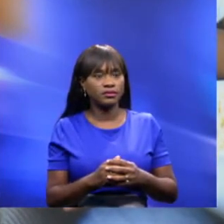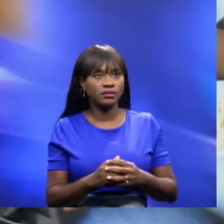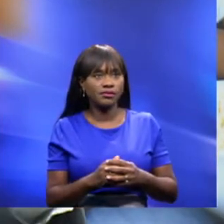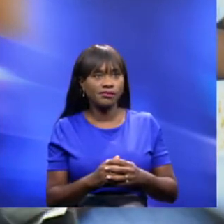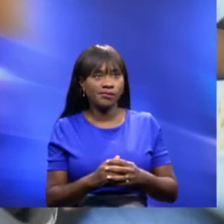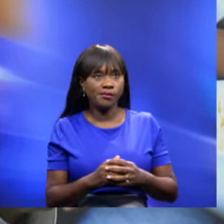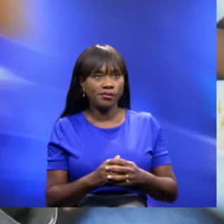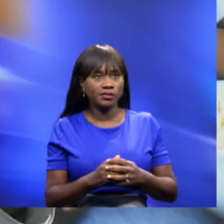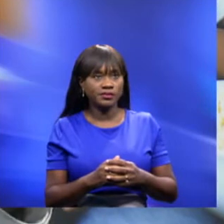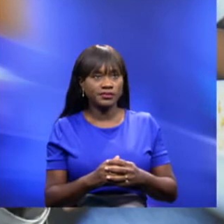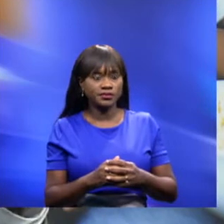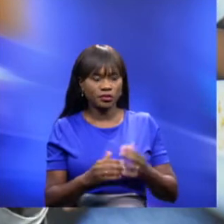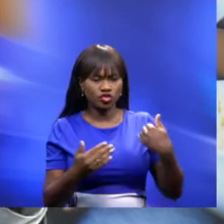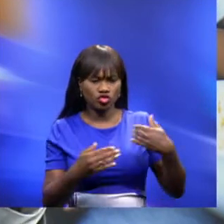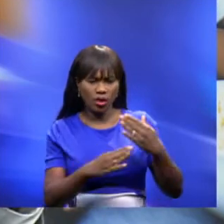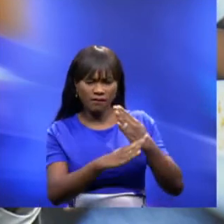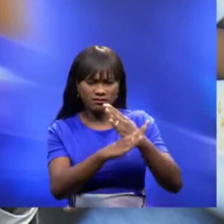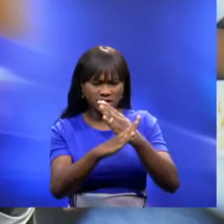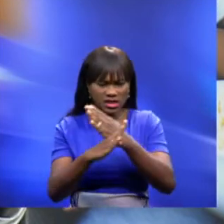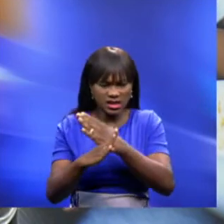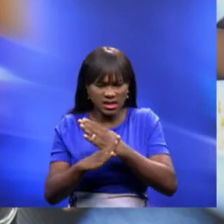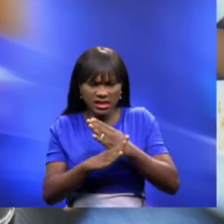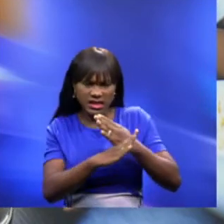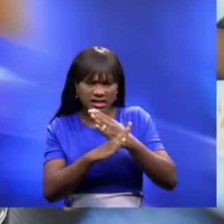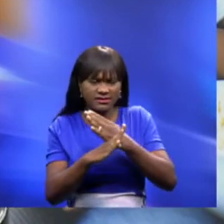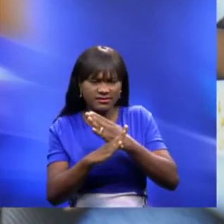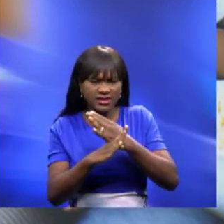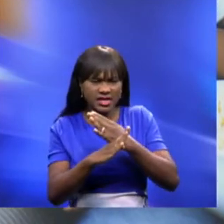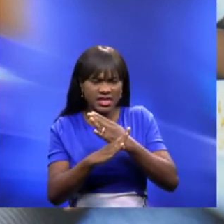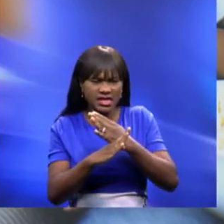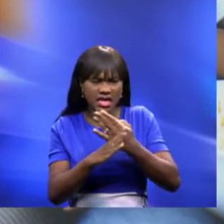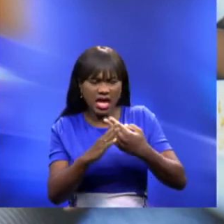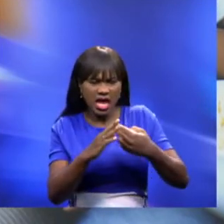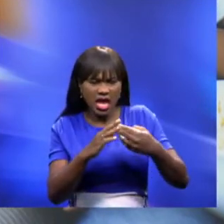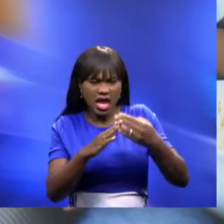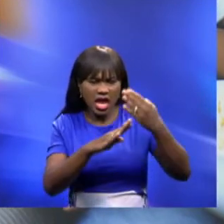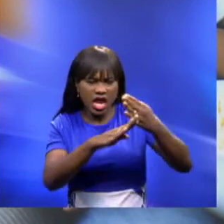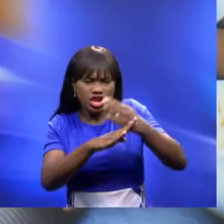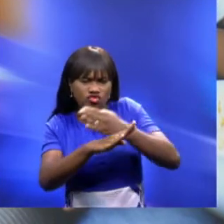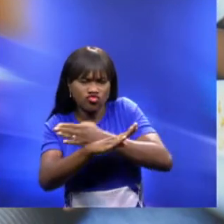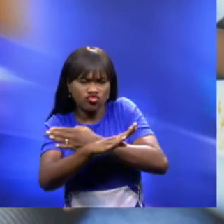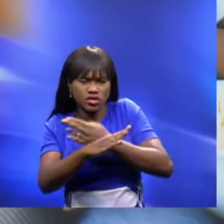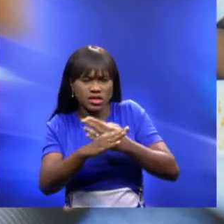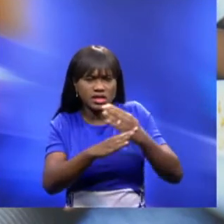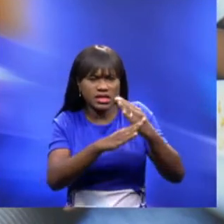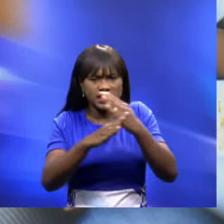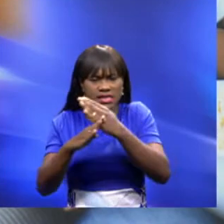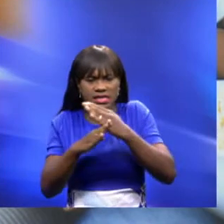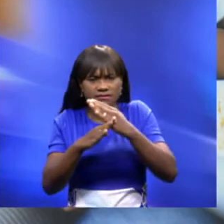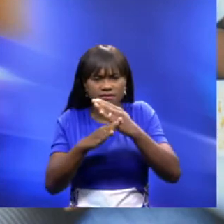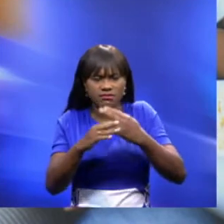you put a defense and then you keep increasing the defense to things that are more